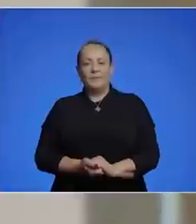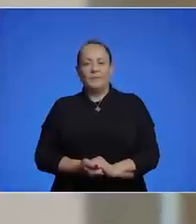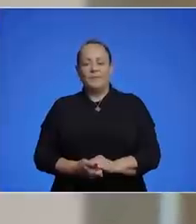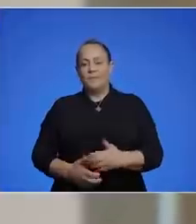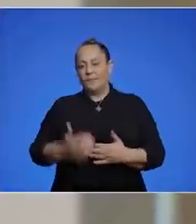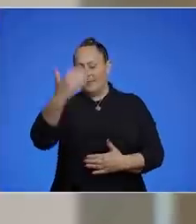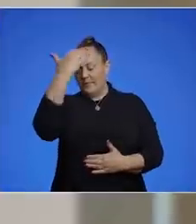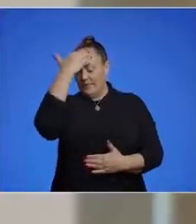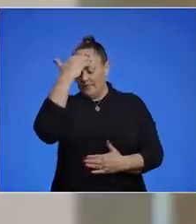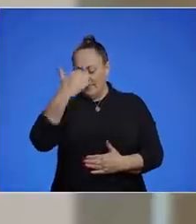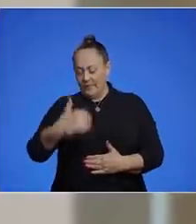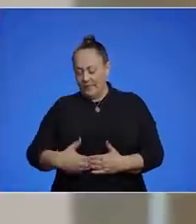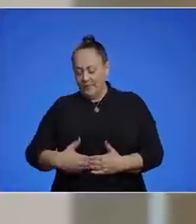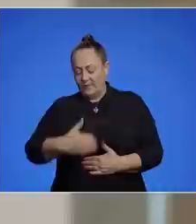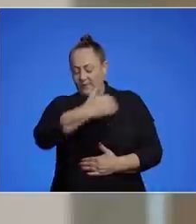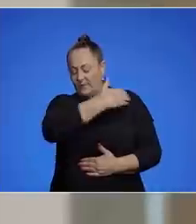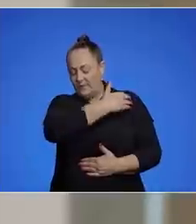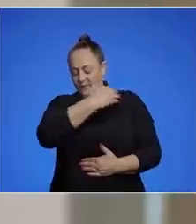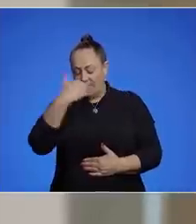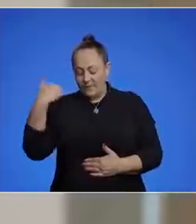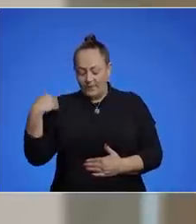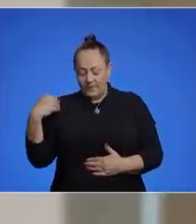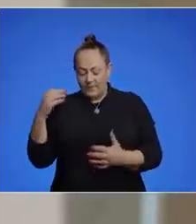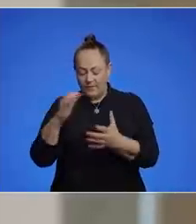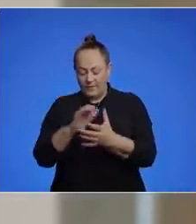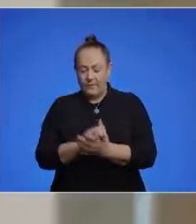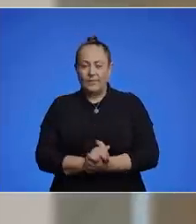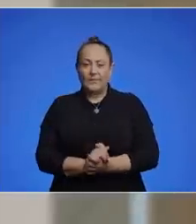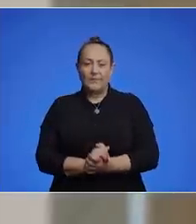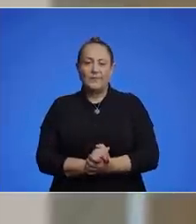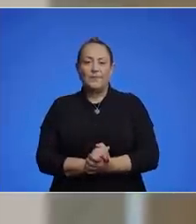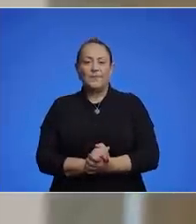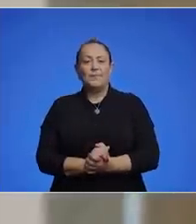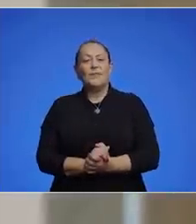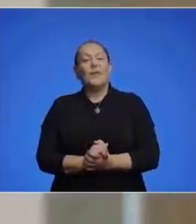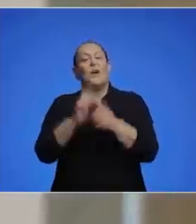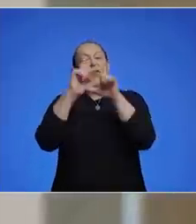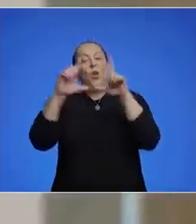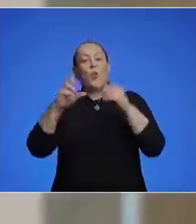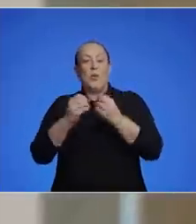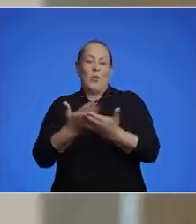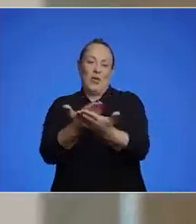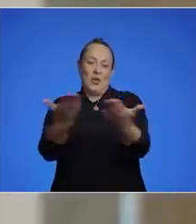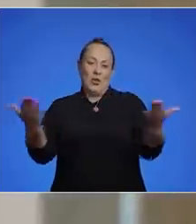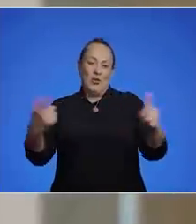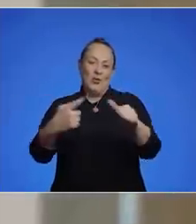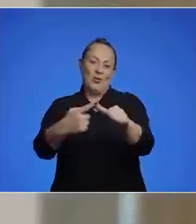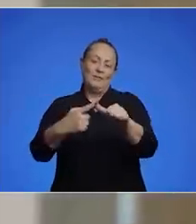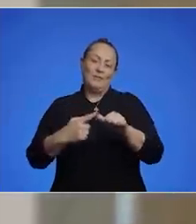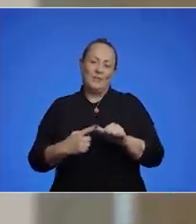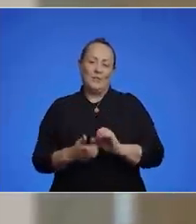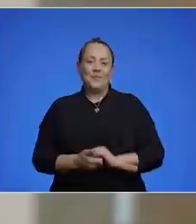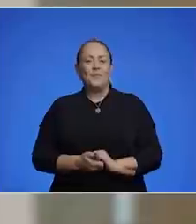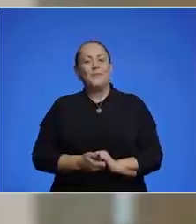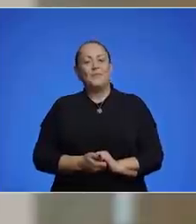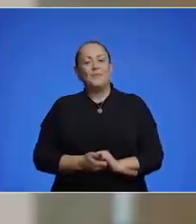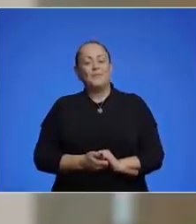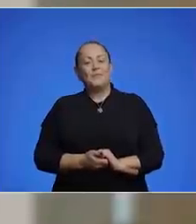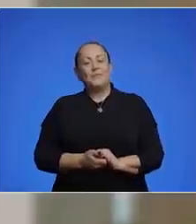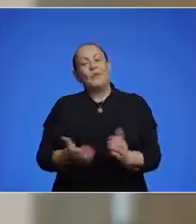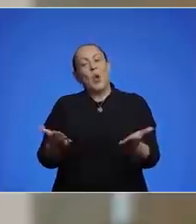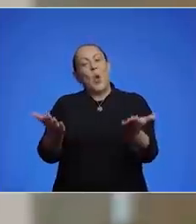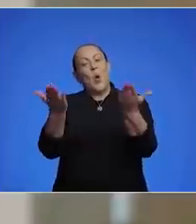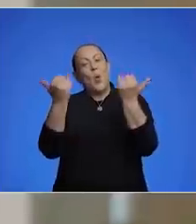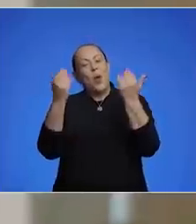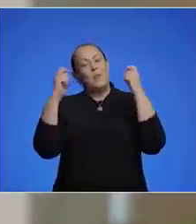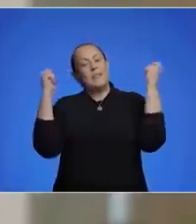In the name of the Father, and of the Son, and of the Holy Spirit. Amen. The Lord be with you. And with your spirit. Welcome to